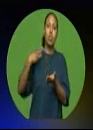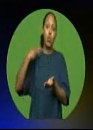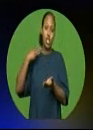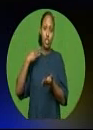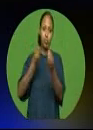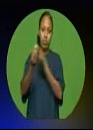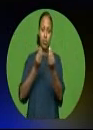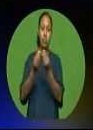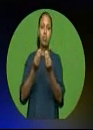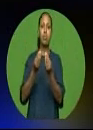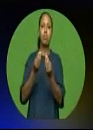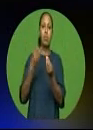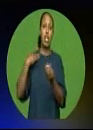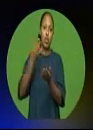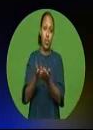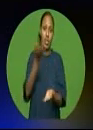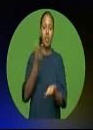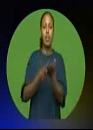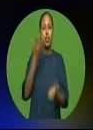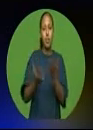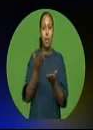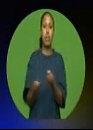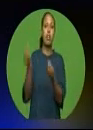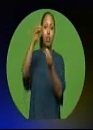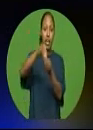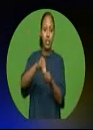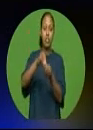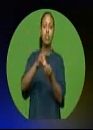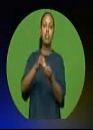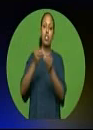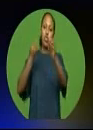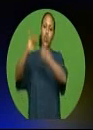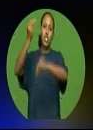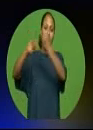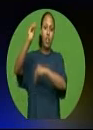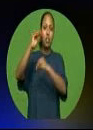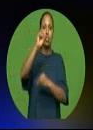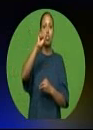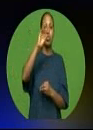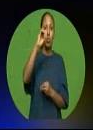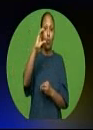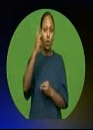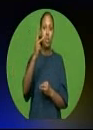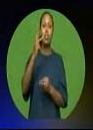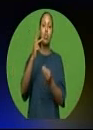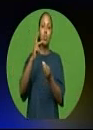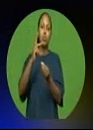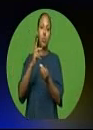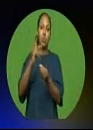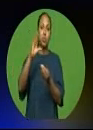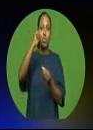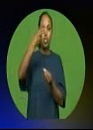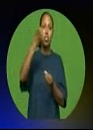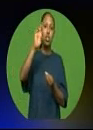equity. It may be raised through selling stock to shareholders